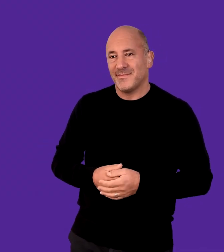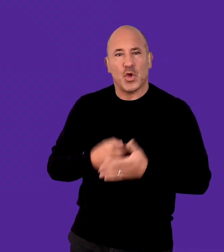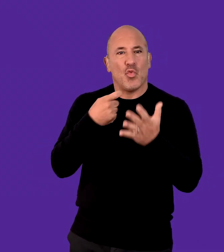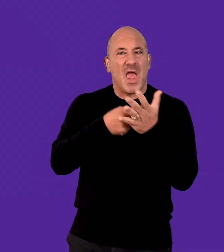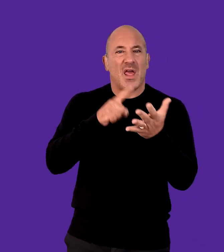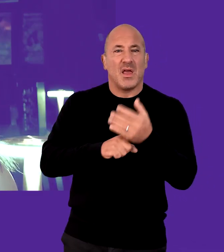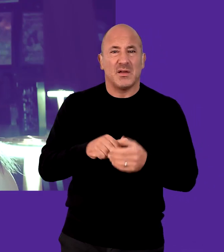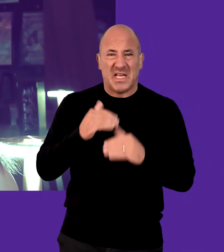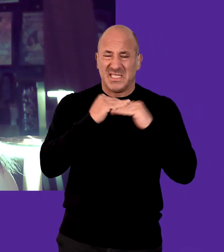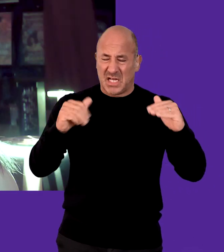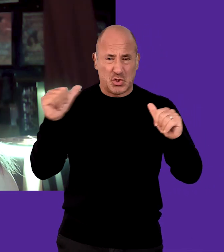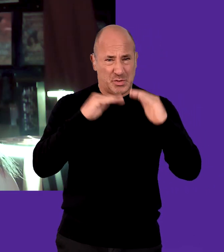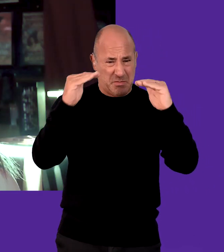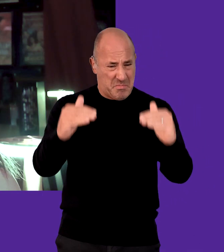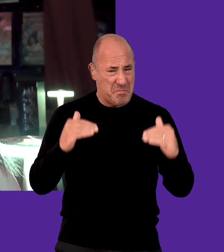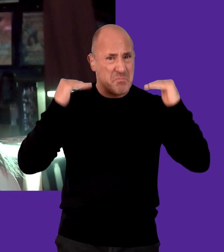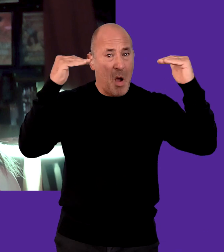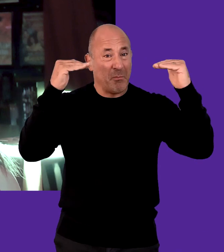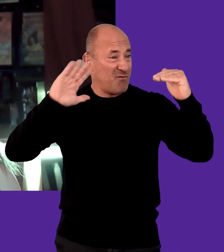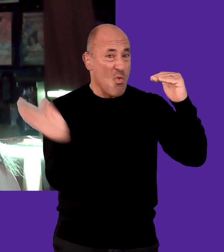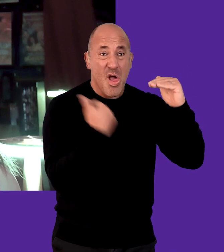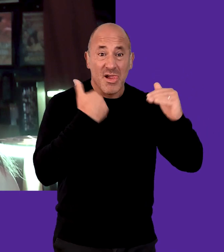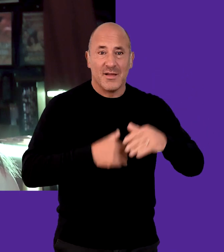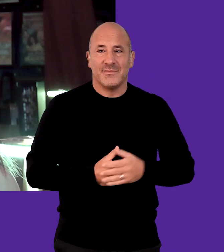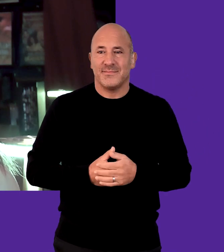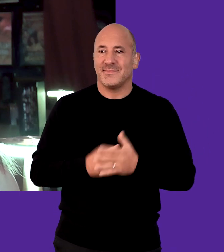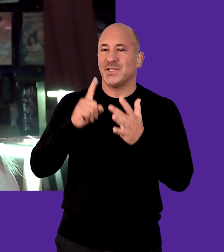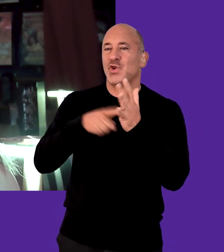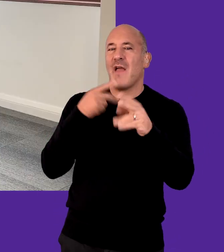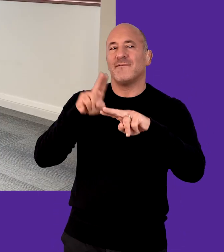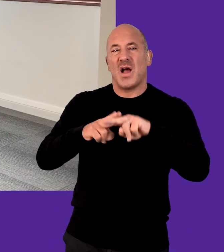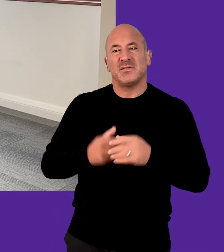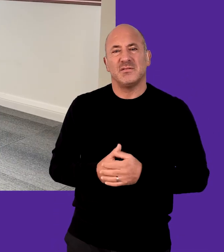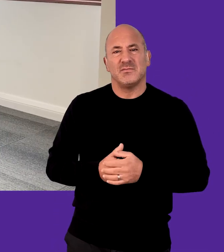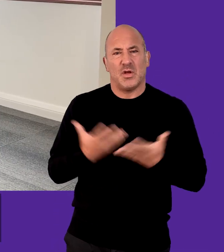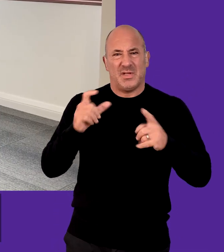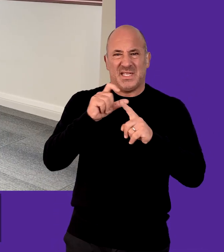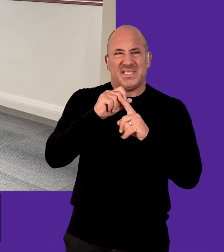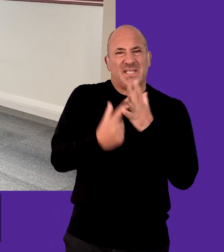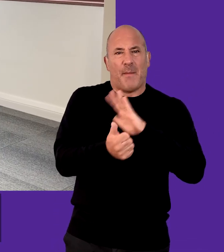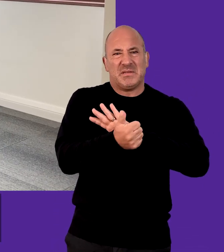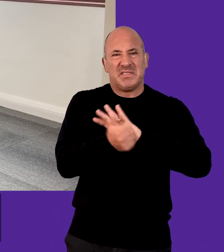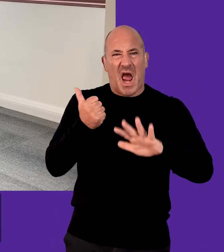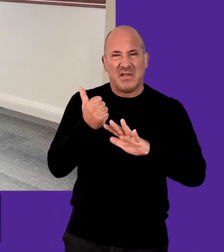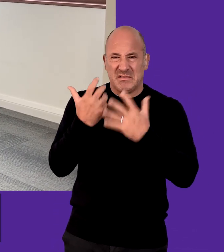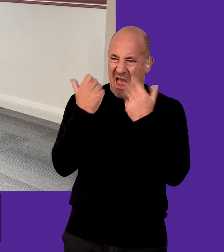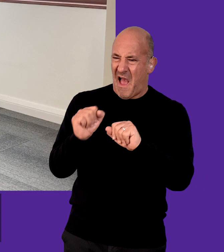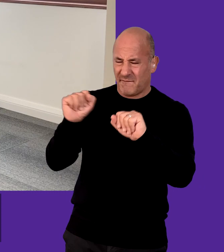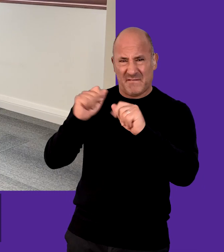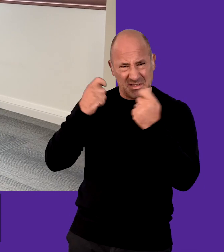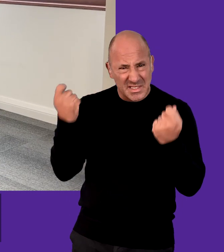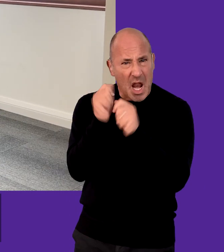Advocate. Ria Lena. You should set high standards for everyone. Jay Francis. So